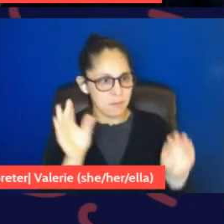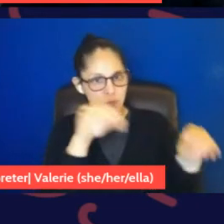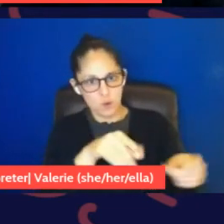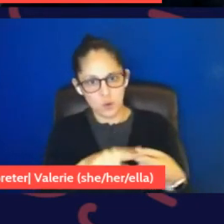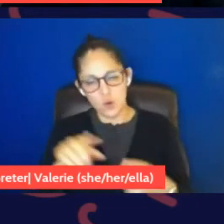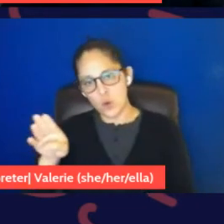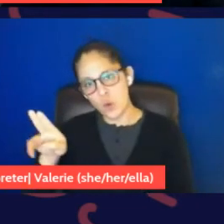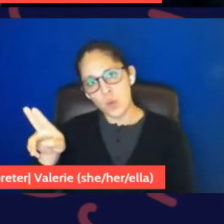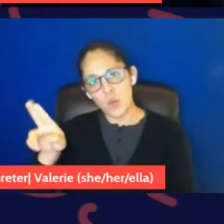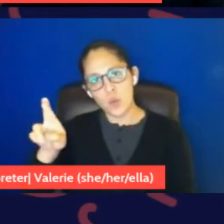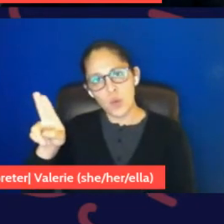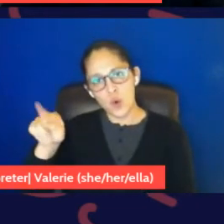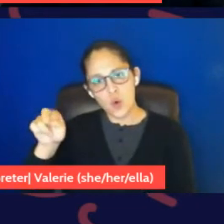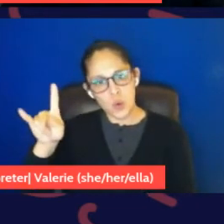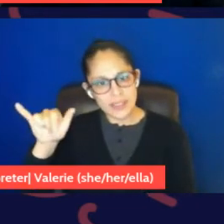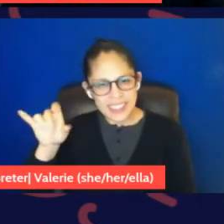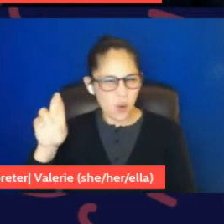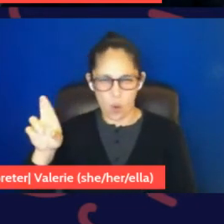is ebullient. So